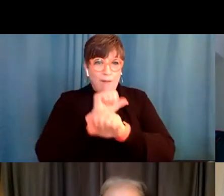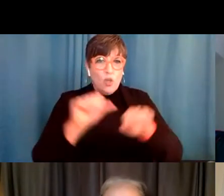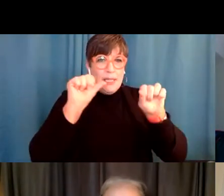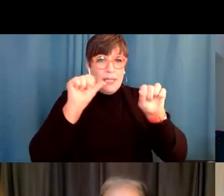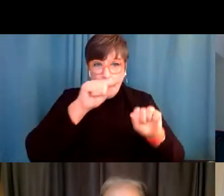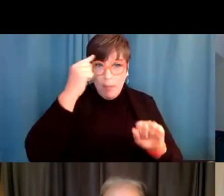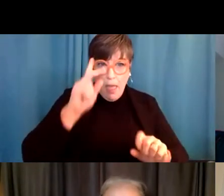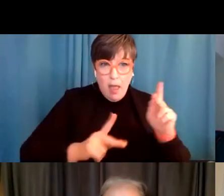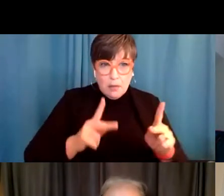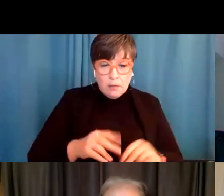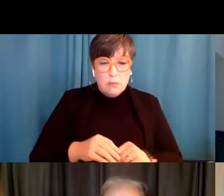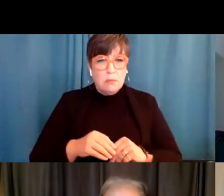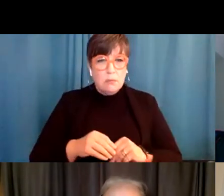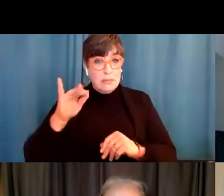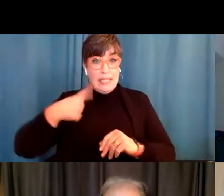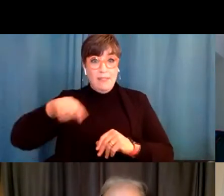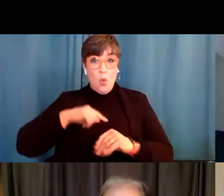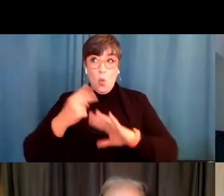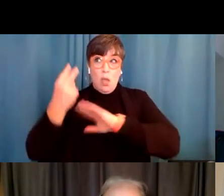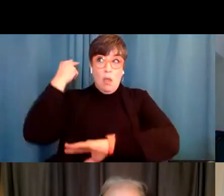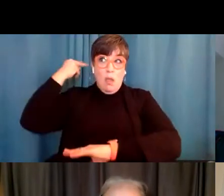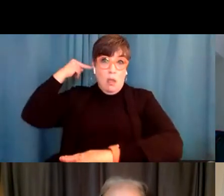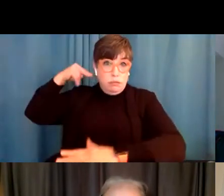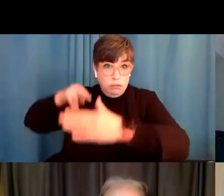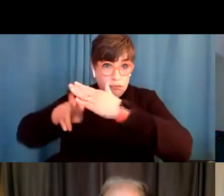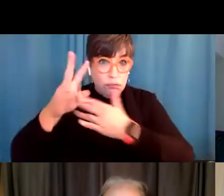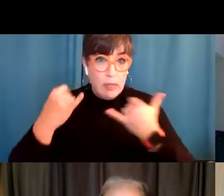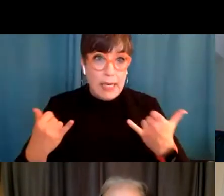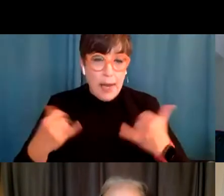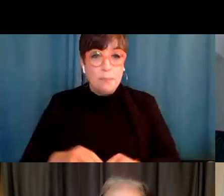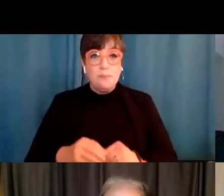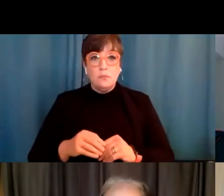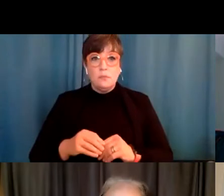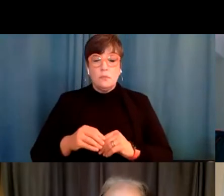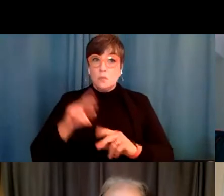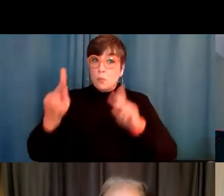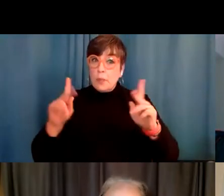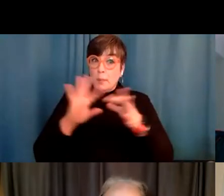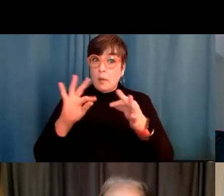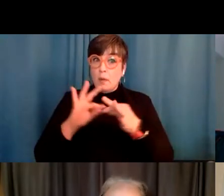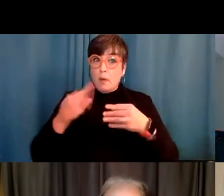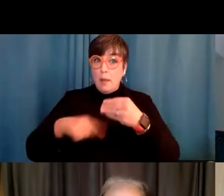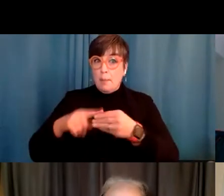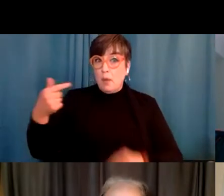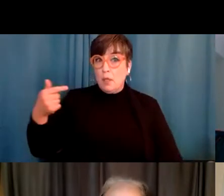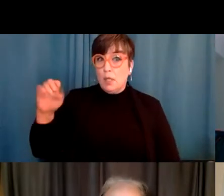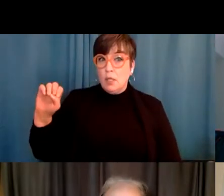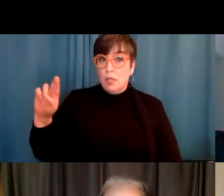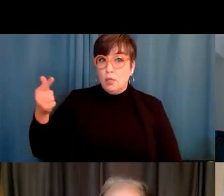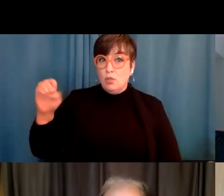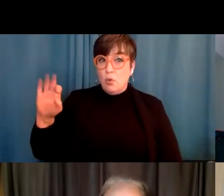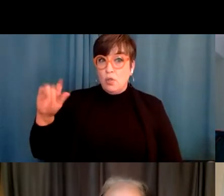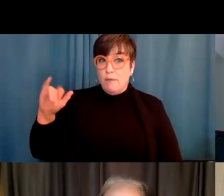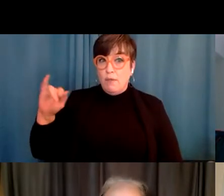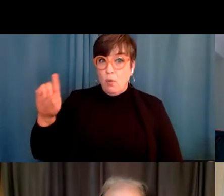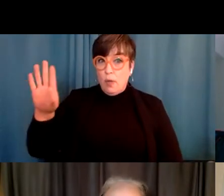Fast forward, pundits have frequently referred to George Floyd's murder as a critical inflection point for